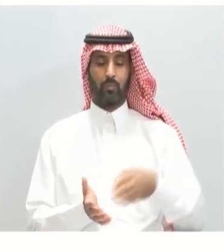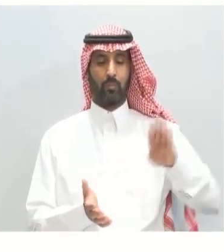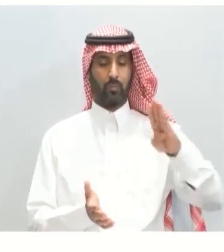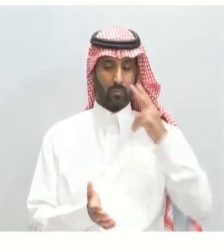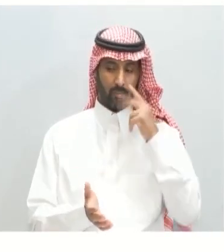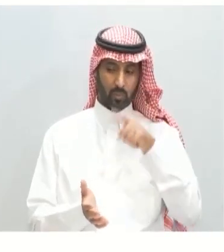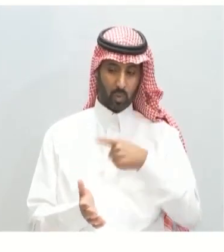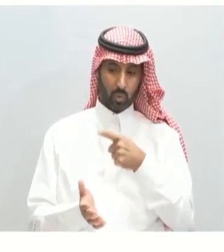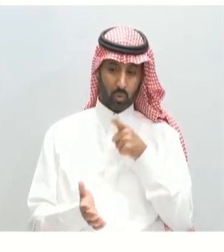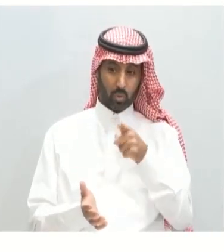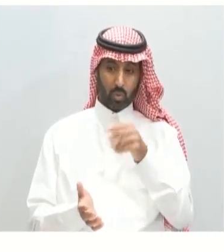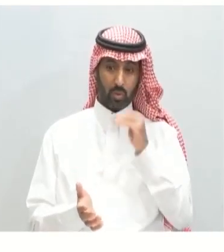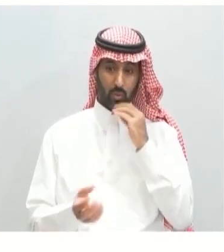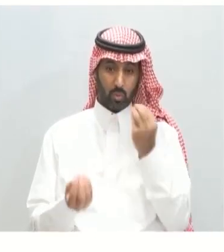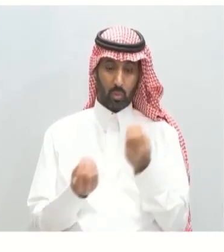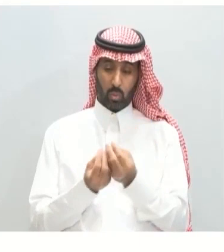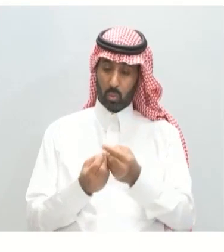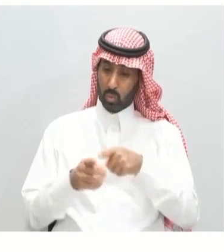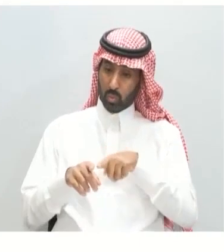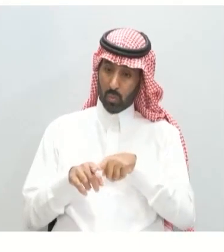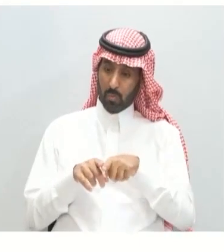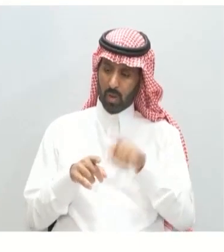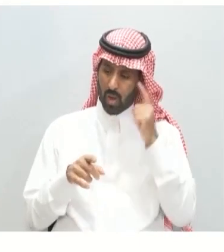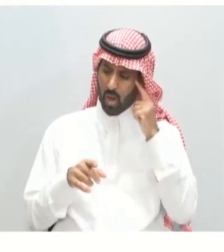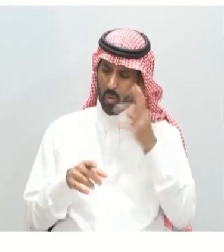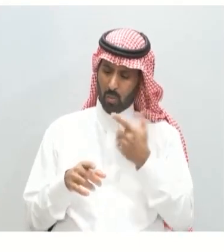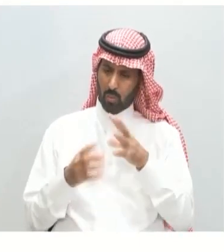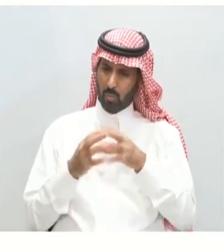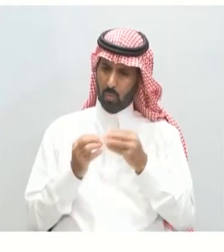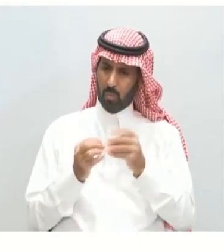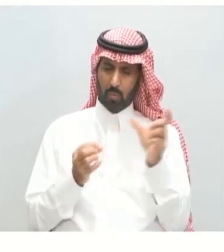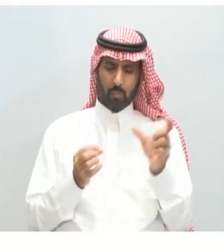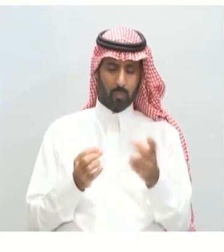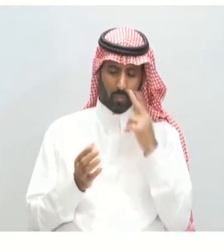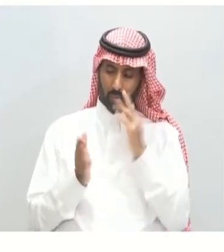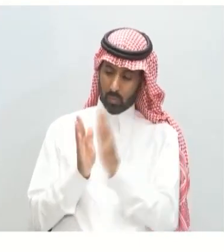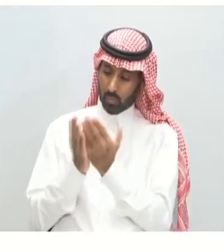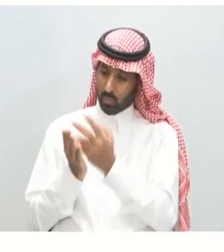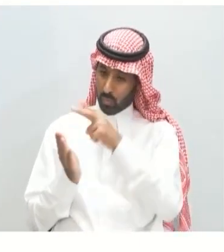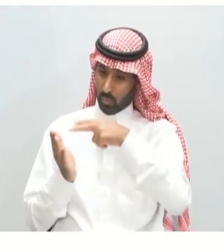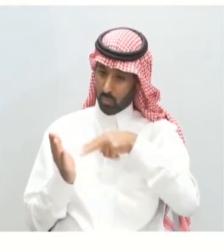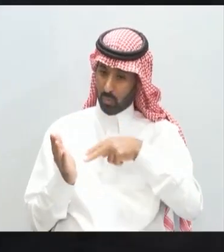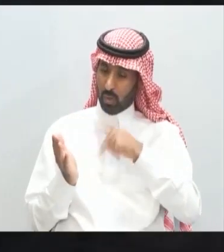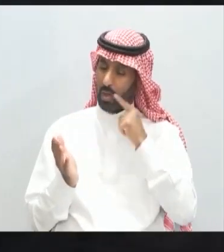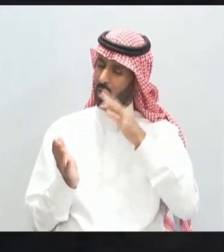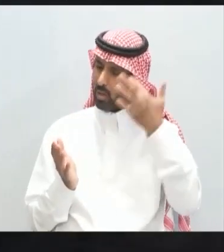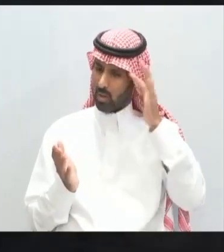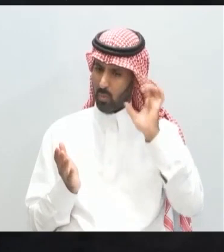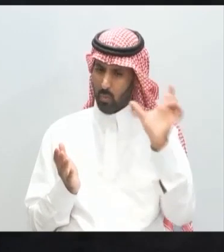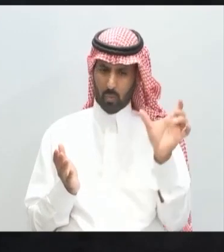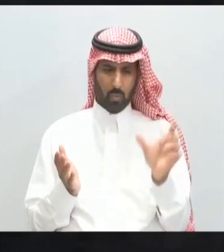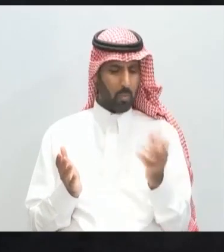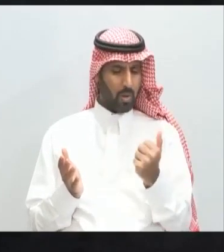check your answer with your partner. If you don't understand the meaning of a word, look it up in a dictionary. Of course, any word here that you